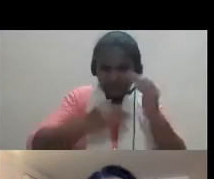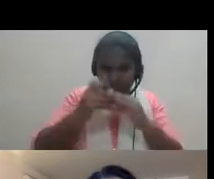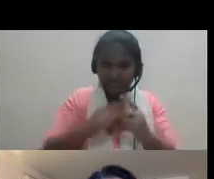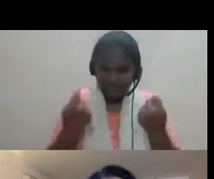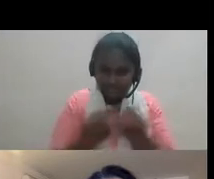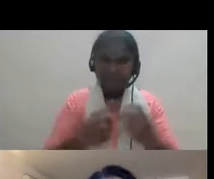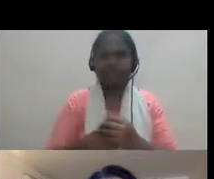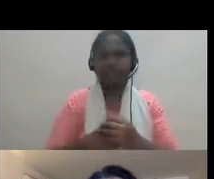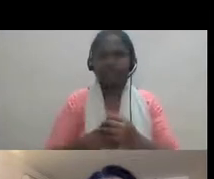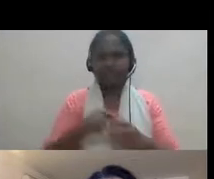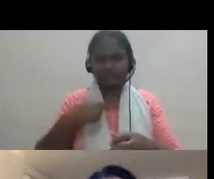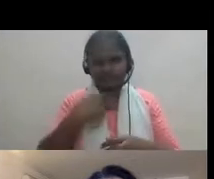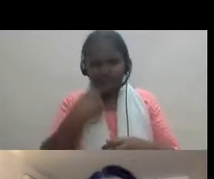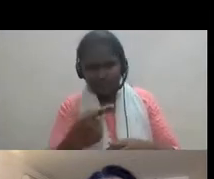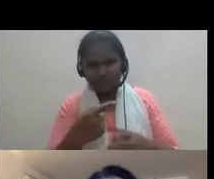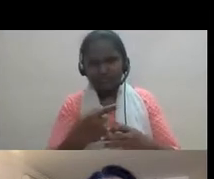team of, let's say,